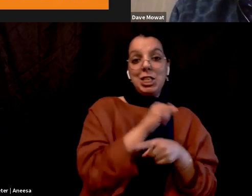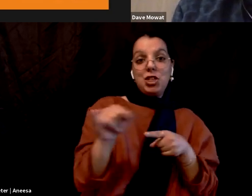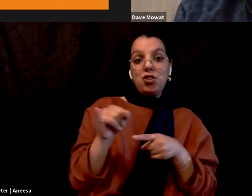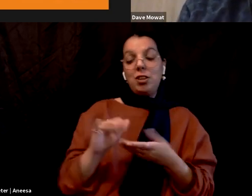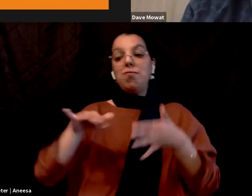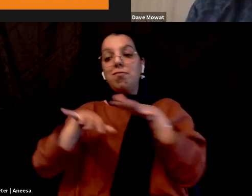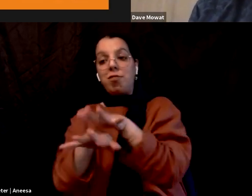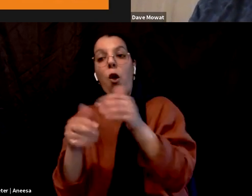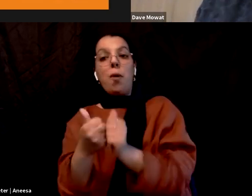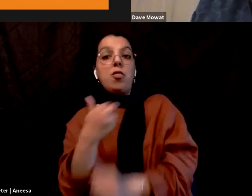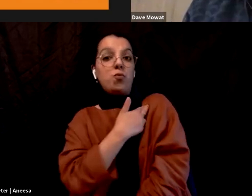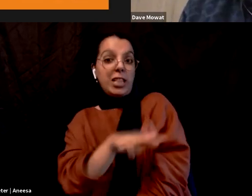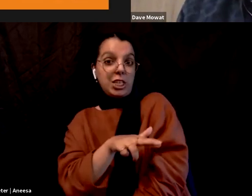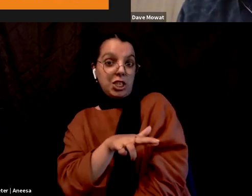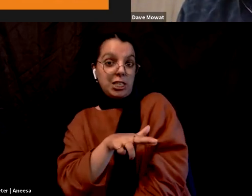religion, and